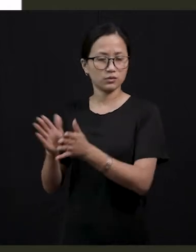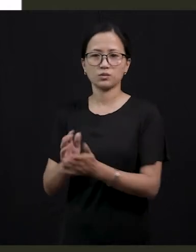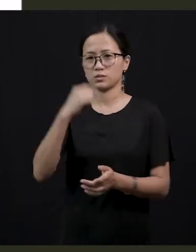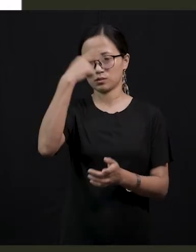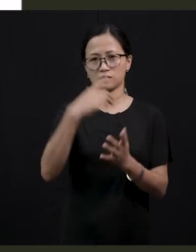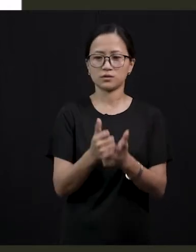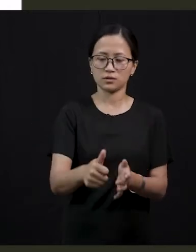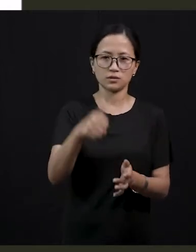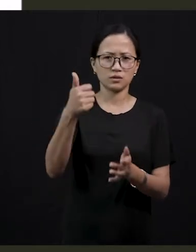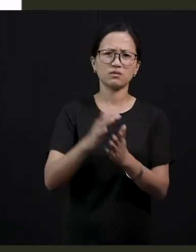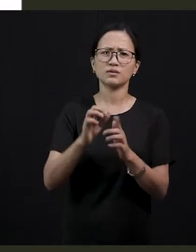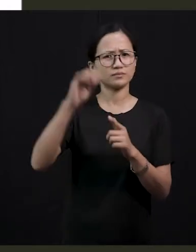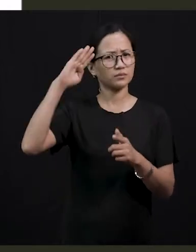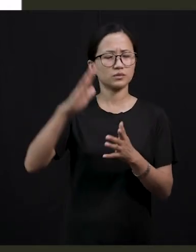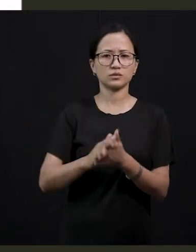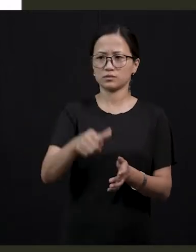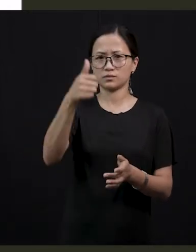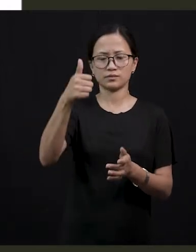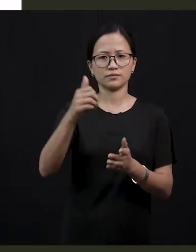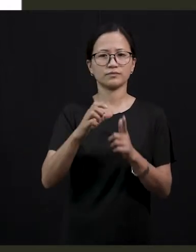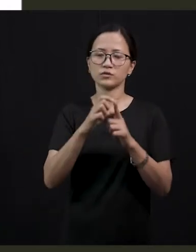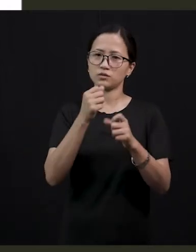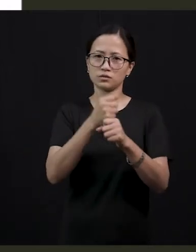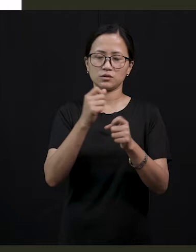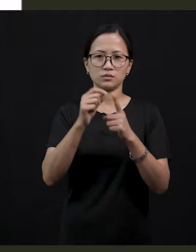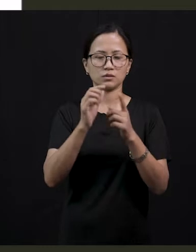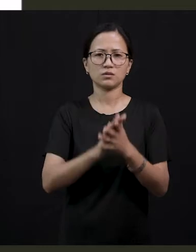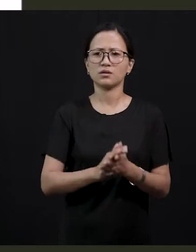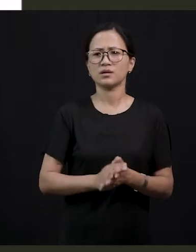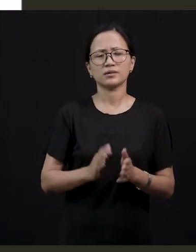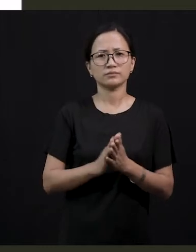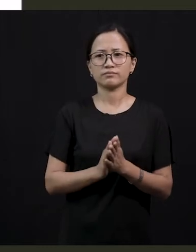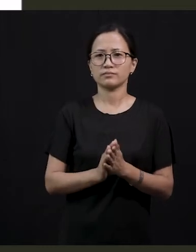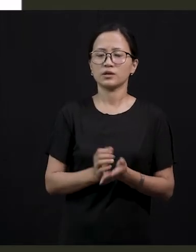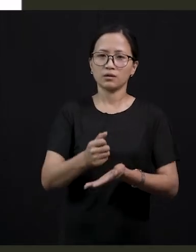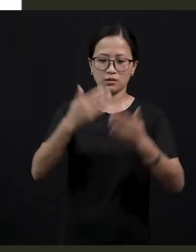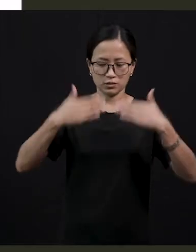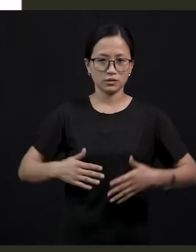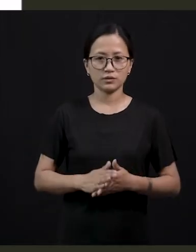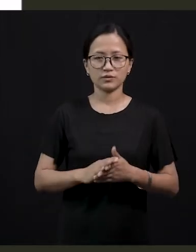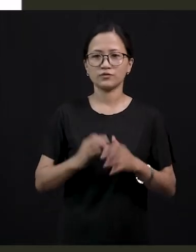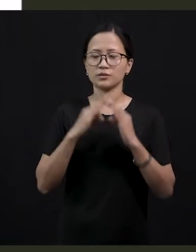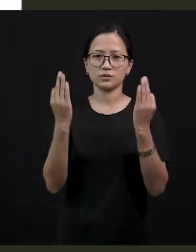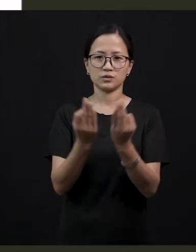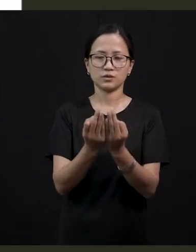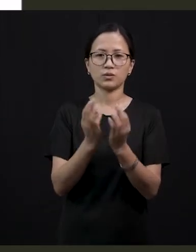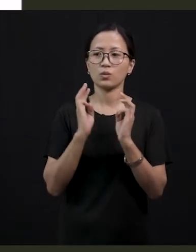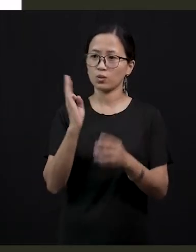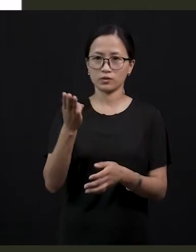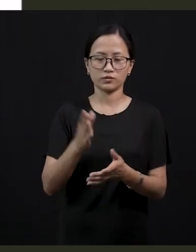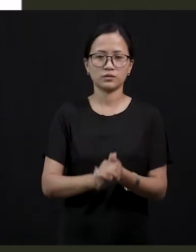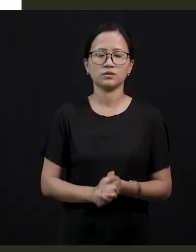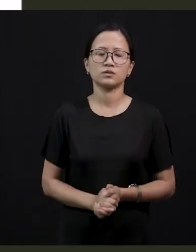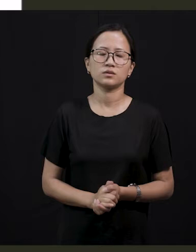heads. So if it is a police department, it would be the DGP. If it is the health and family welfare, it would be the director of that department. So that's your